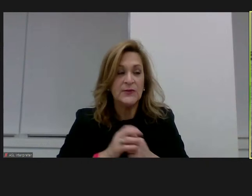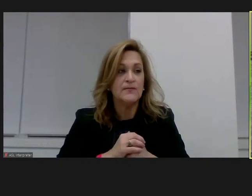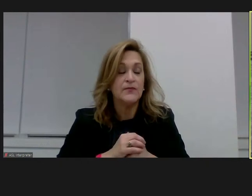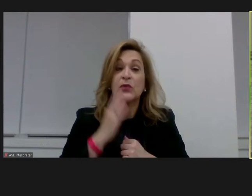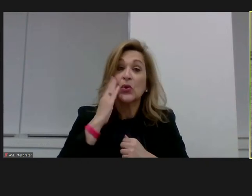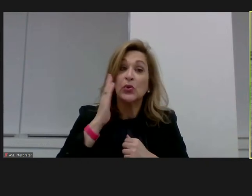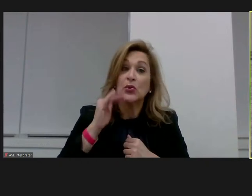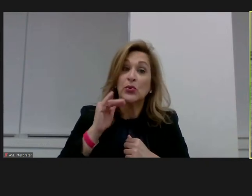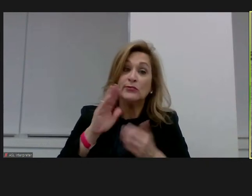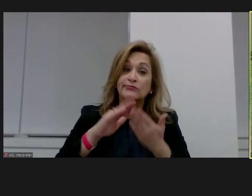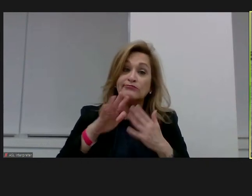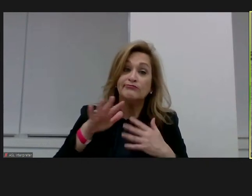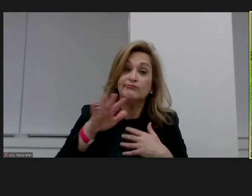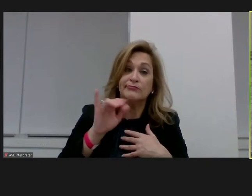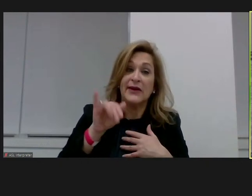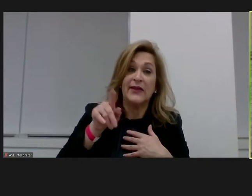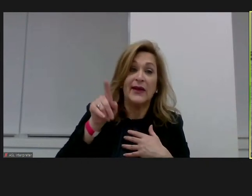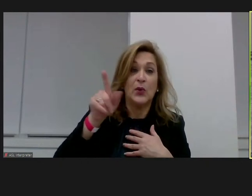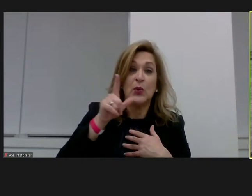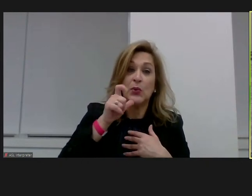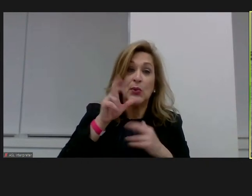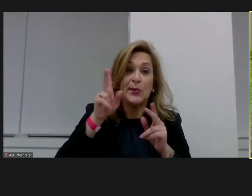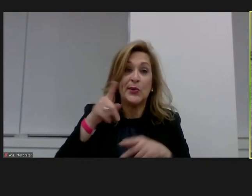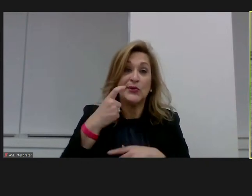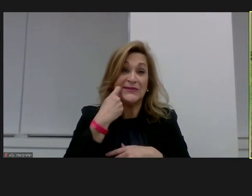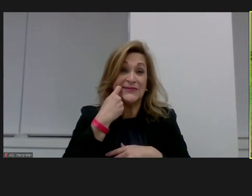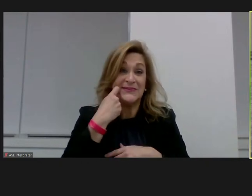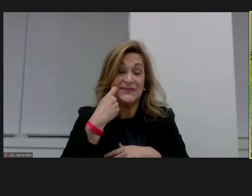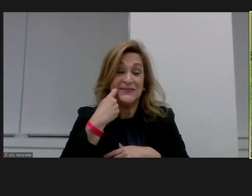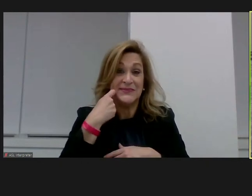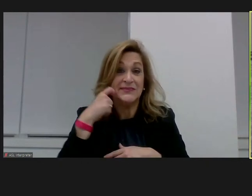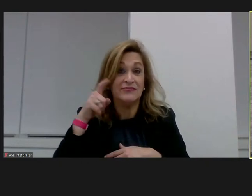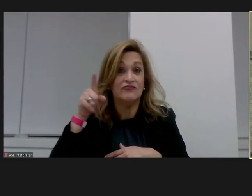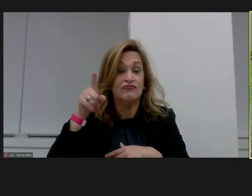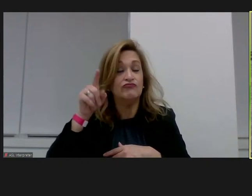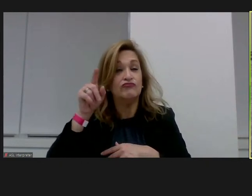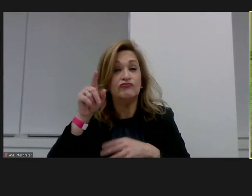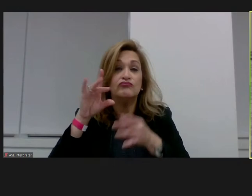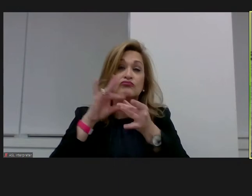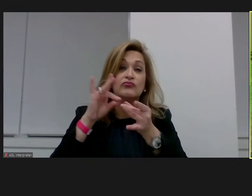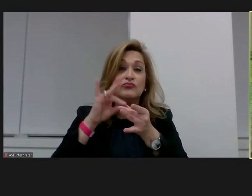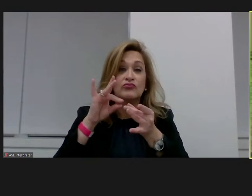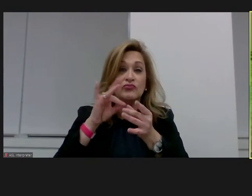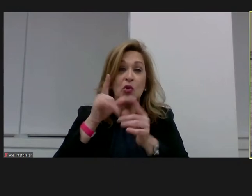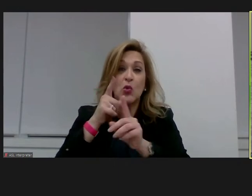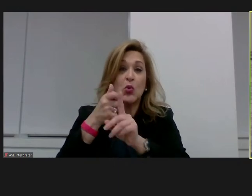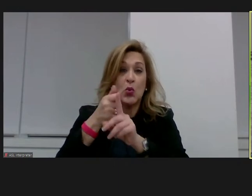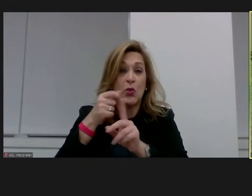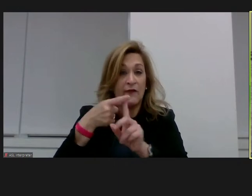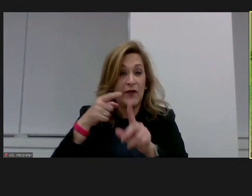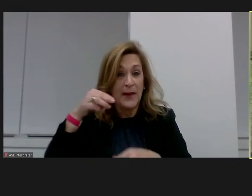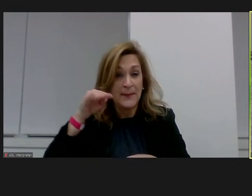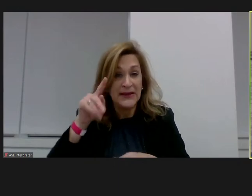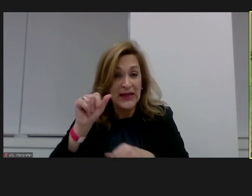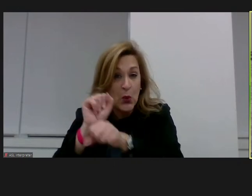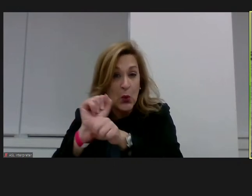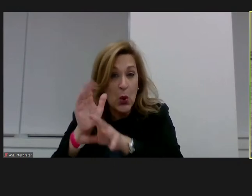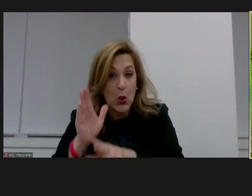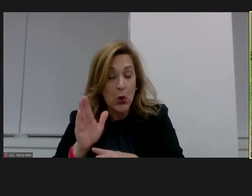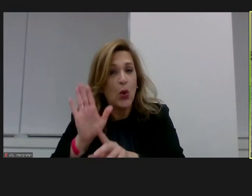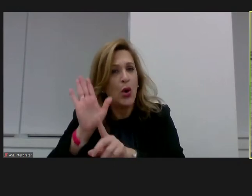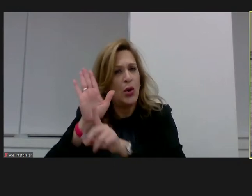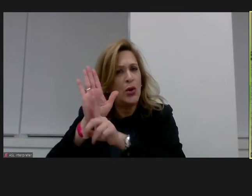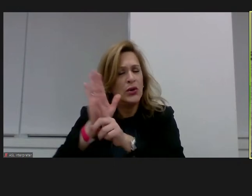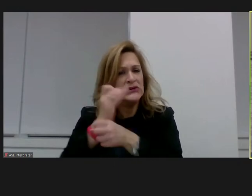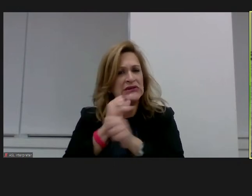The earlier speaker was correct. Their personal safety is in jeopardy. Okay, we've already seen that. To be sure,